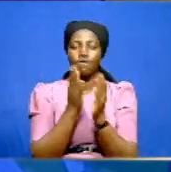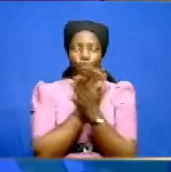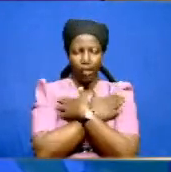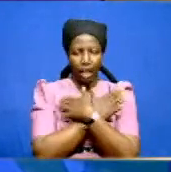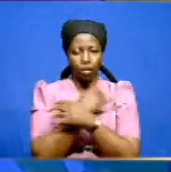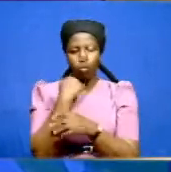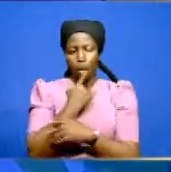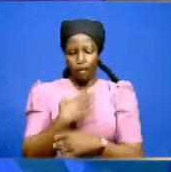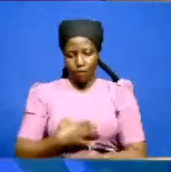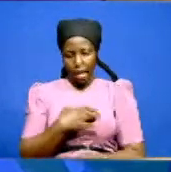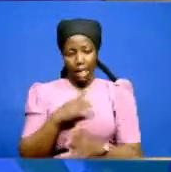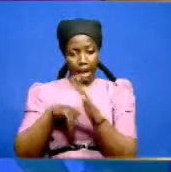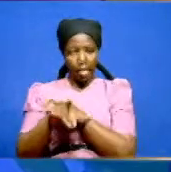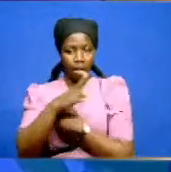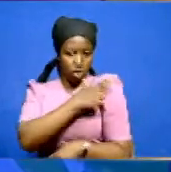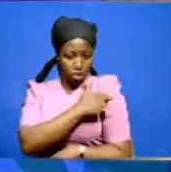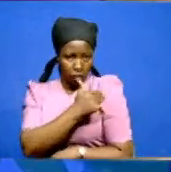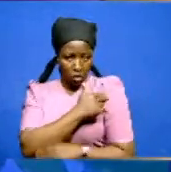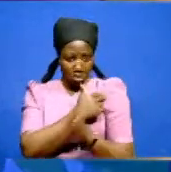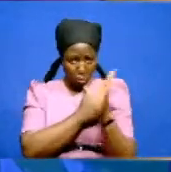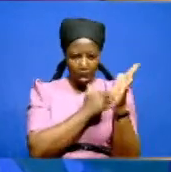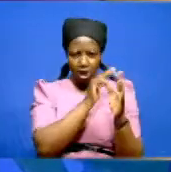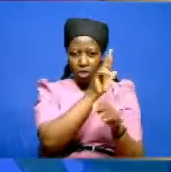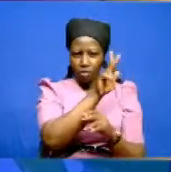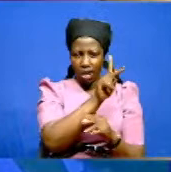UK and in Kenya.